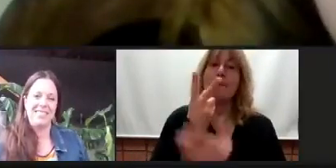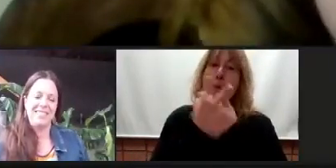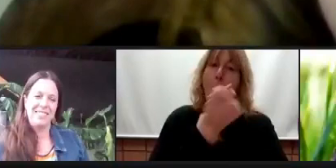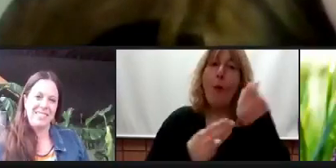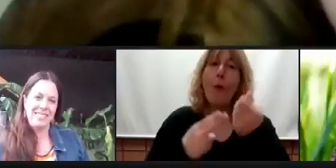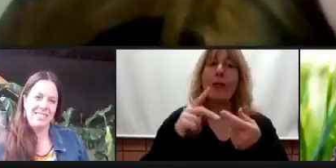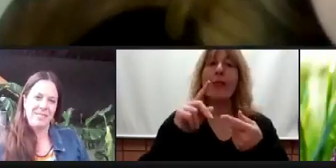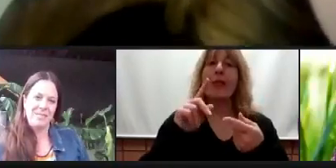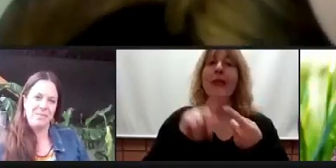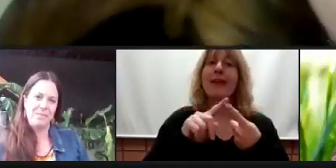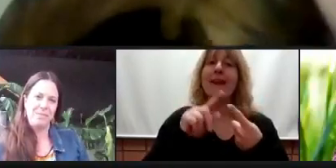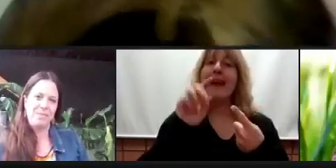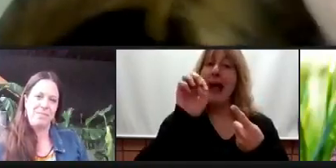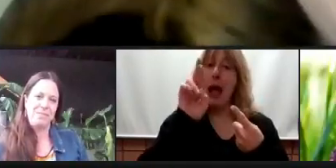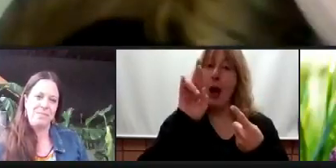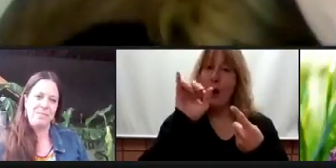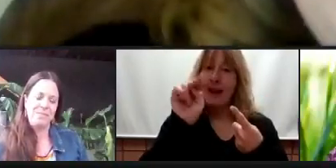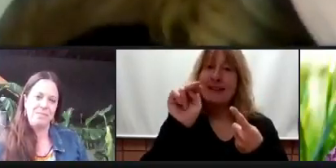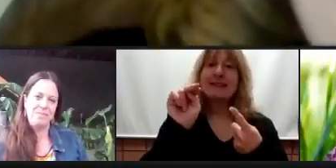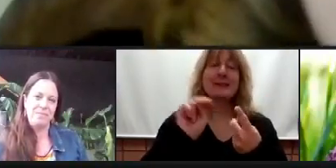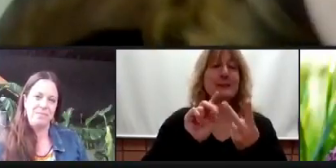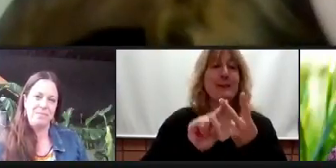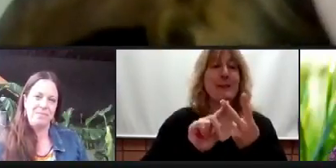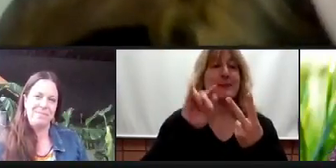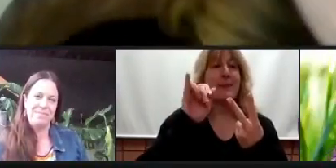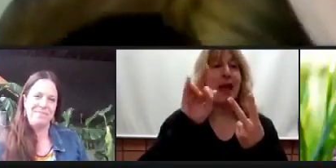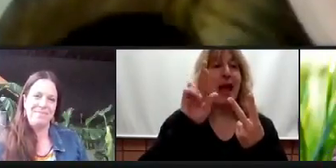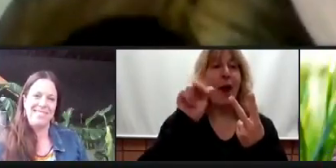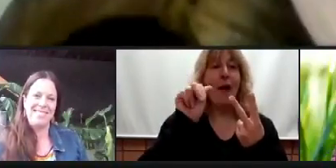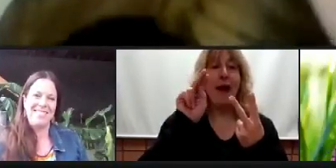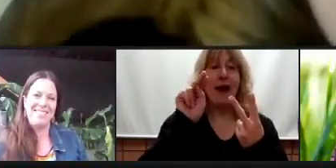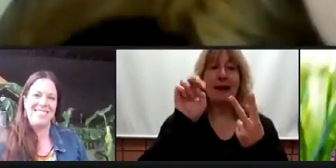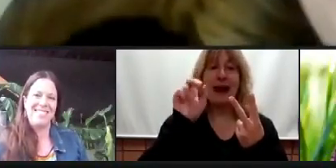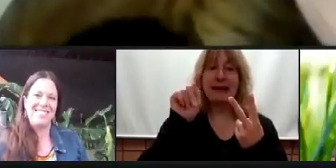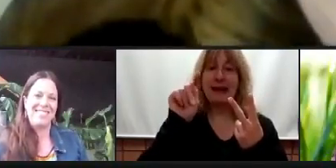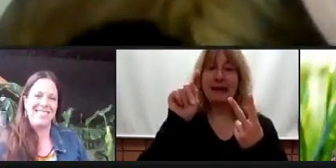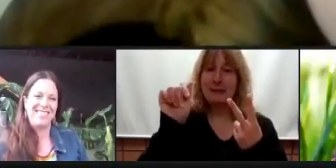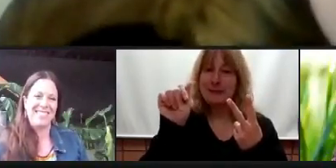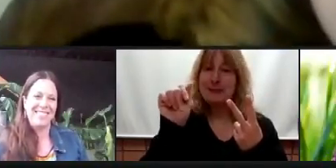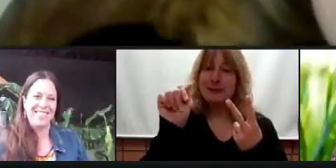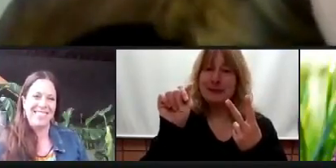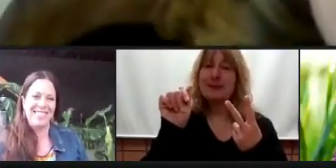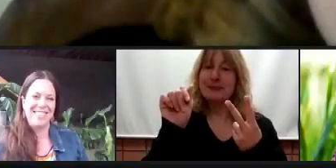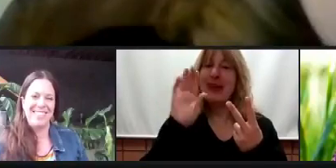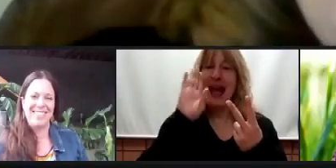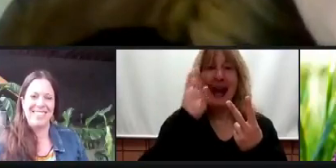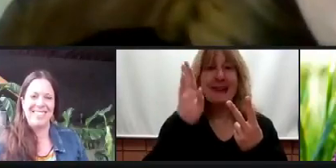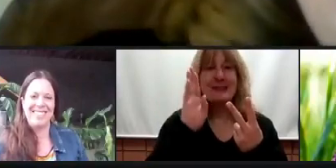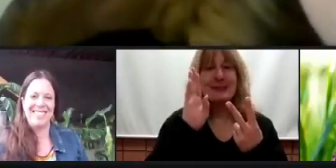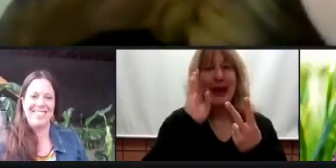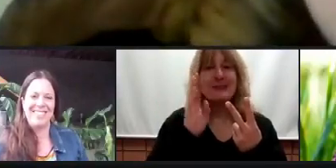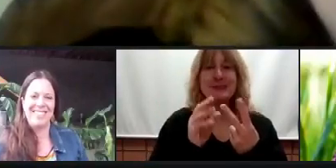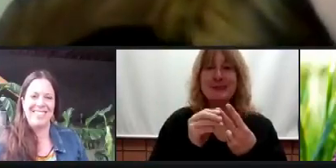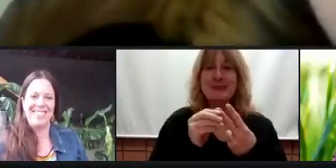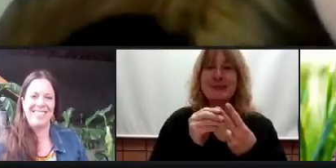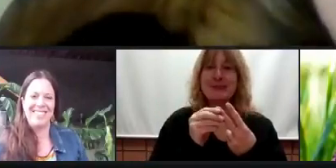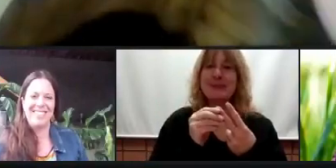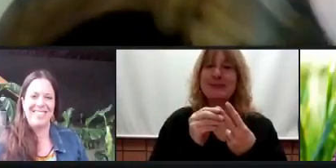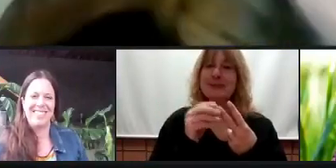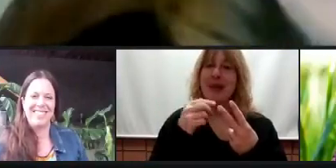administrators' perspective, I'd like to, hi Erin, and Ironetta I think is coming off,